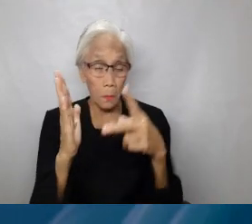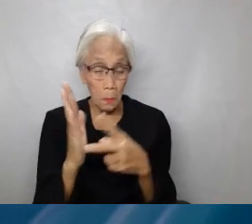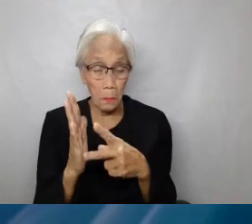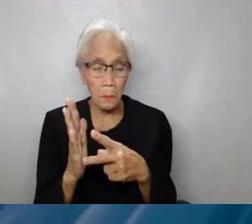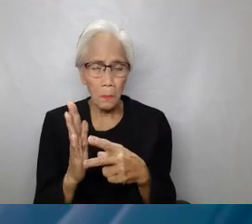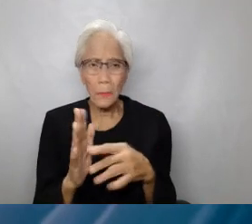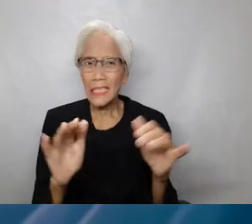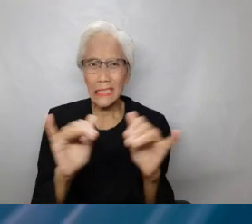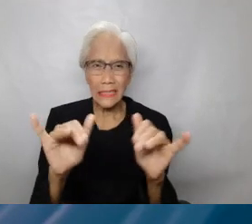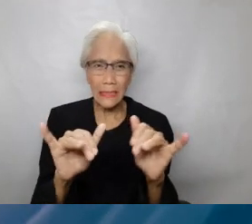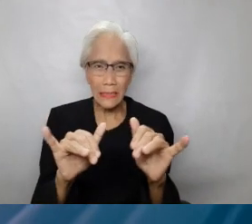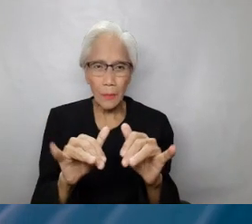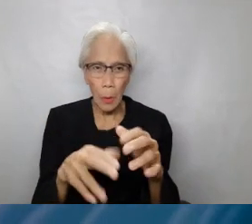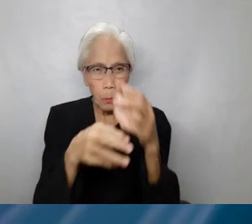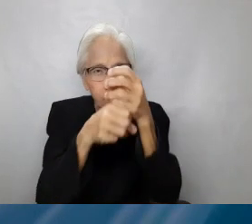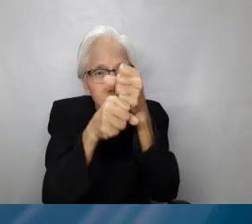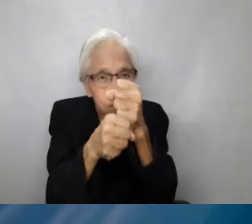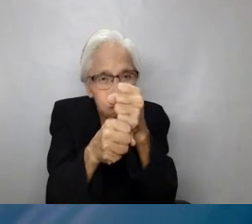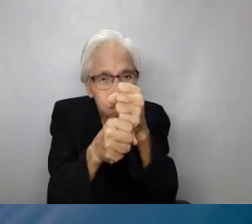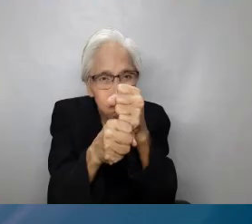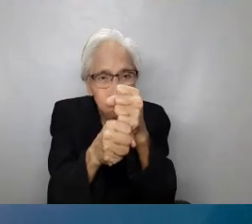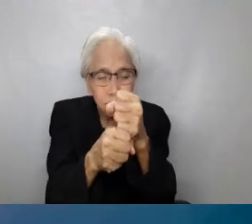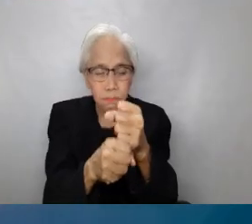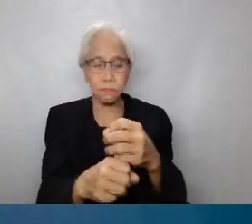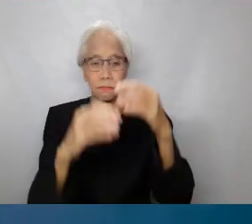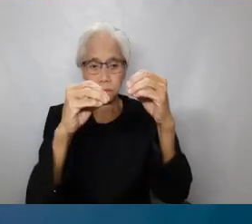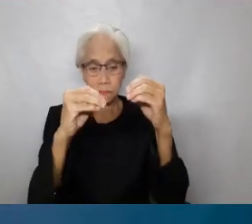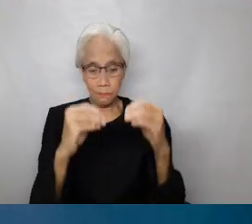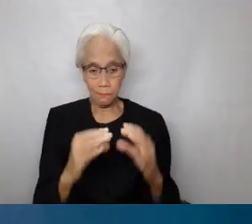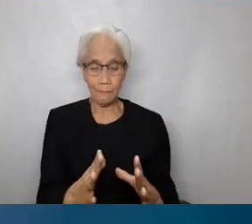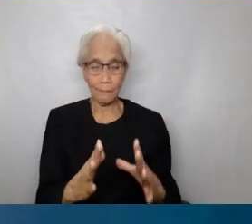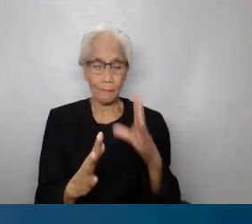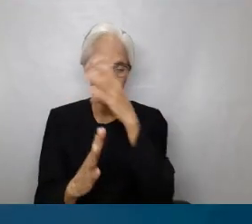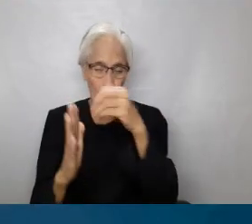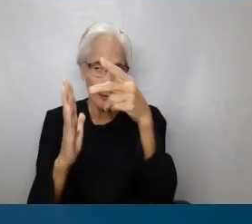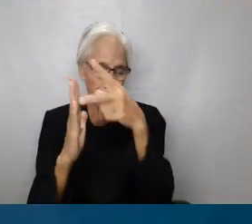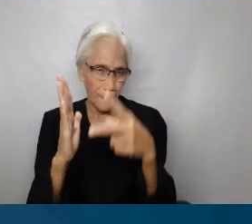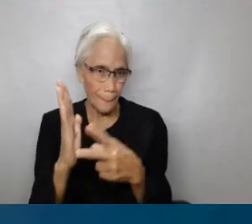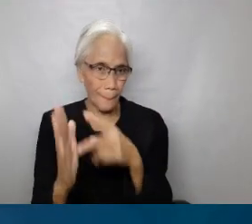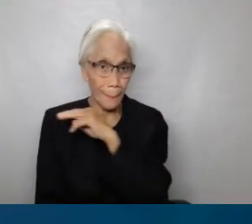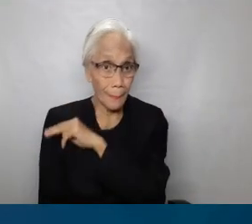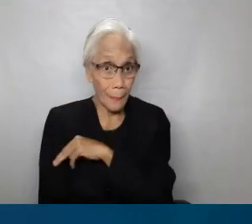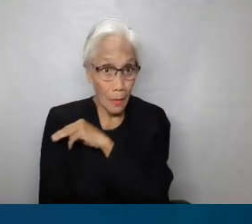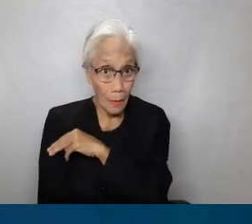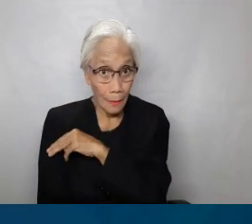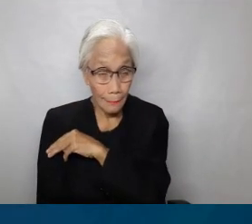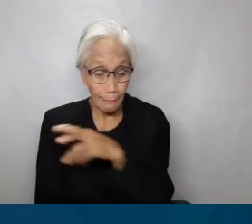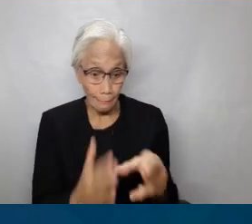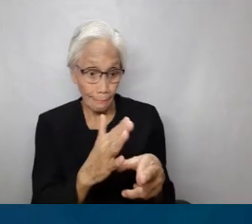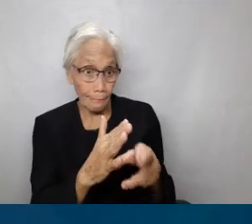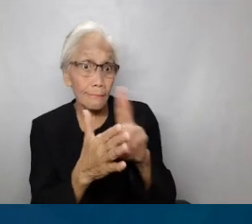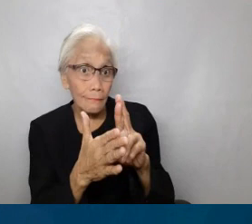moral principles. Yung tipong malatukong pagkapit sa Kristiyanong katuruan at